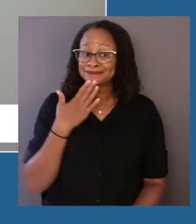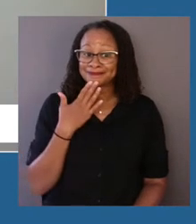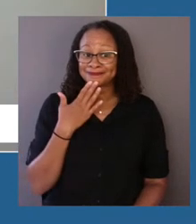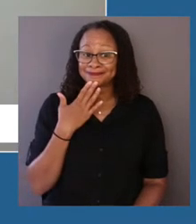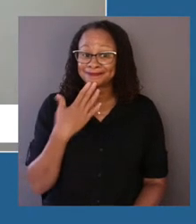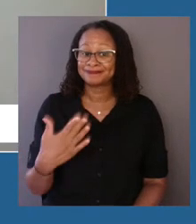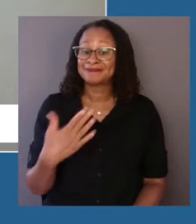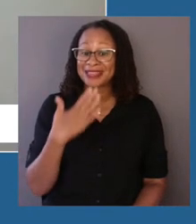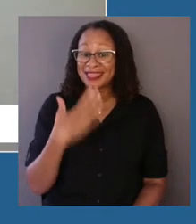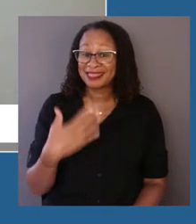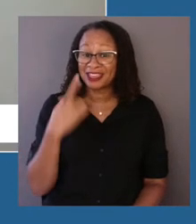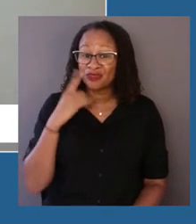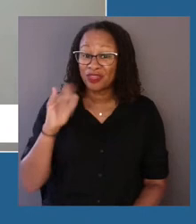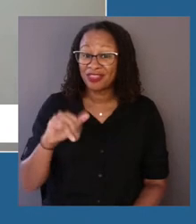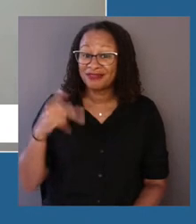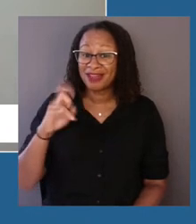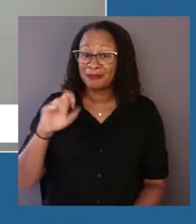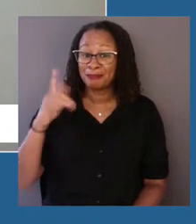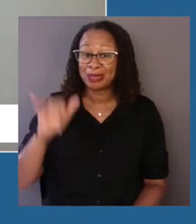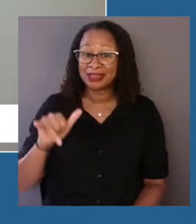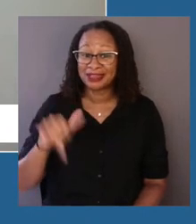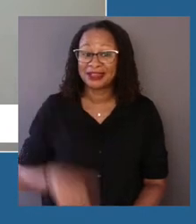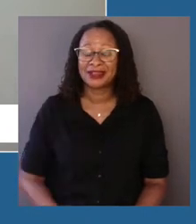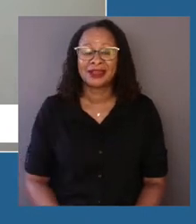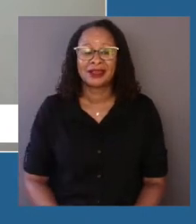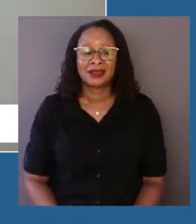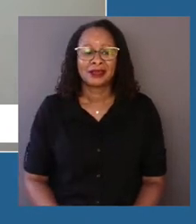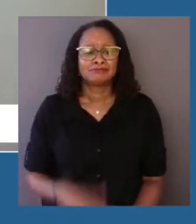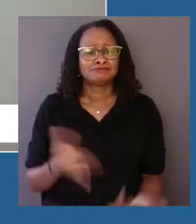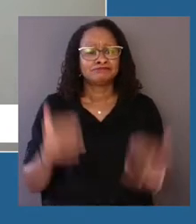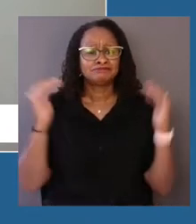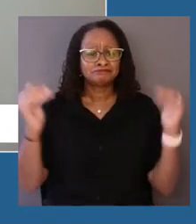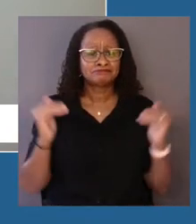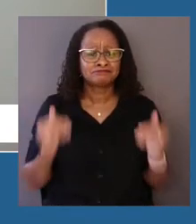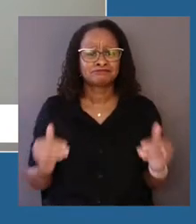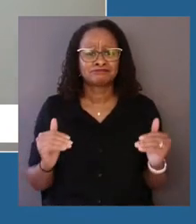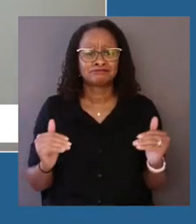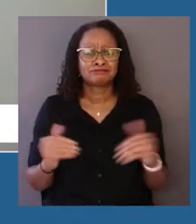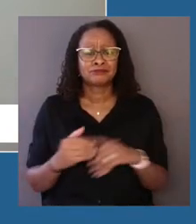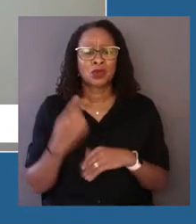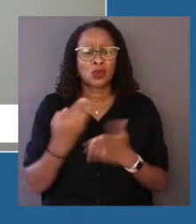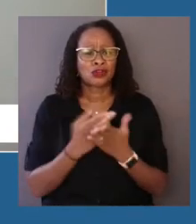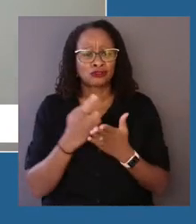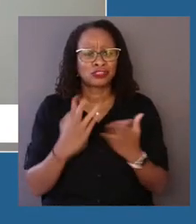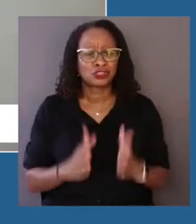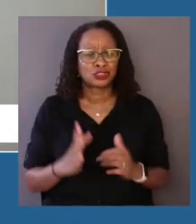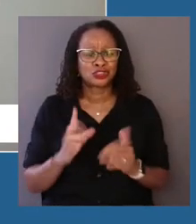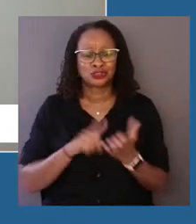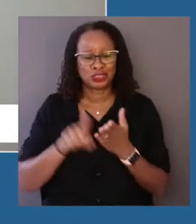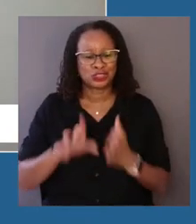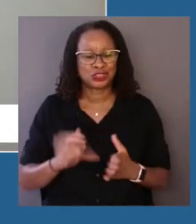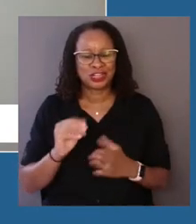Thanks for that, Peggy. And let's hear from one of those researchers and advocates, Vijay.